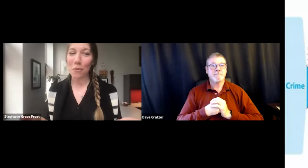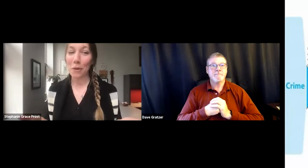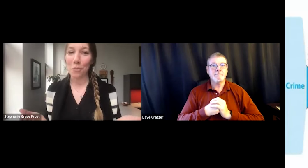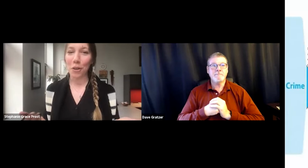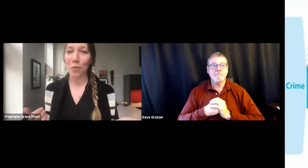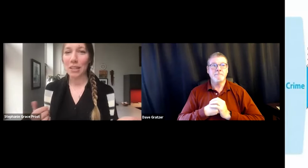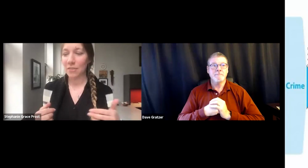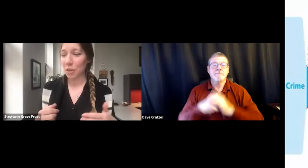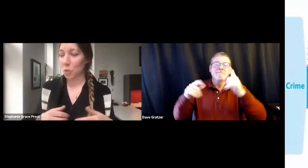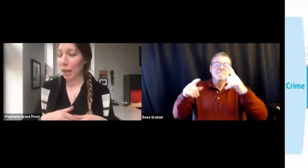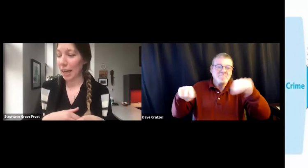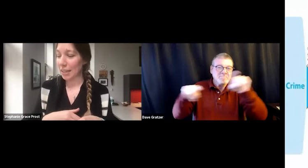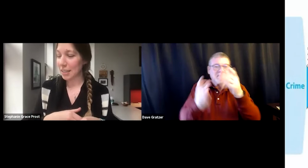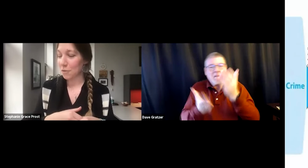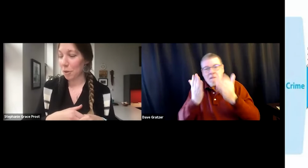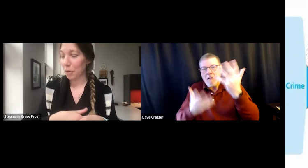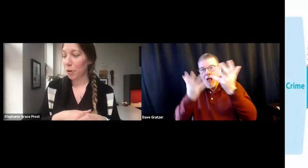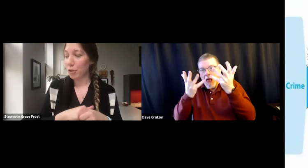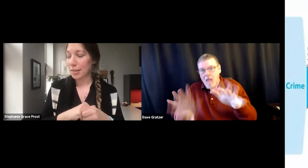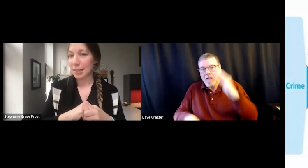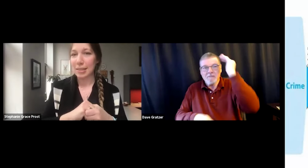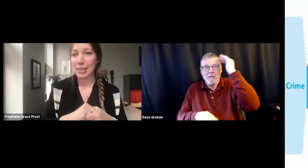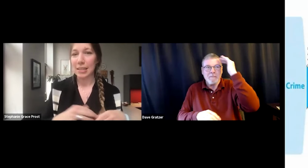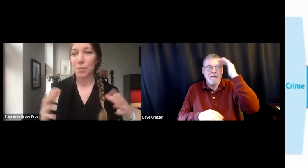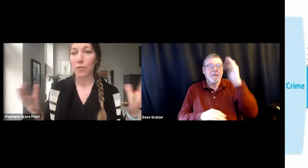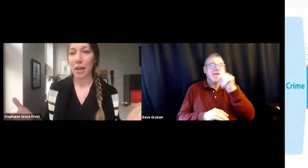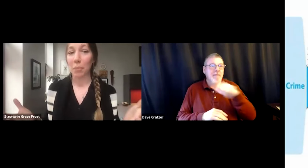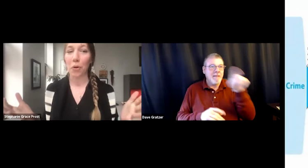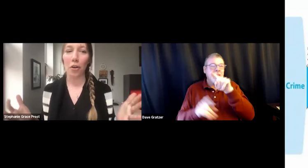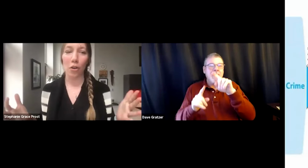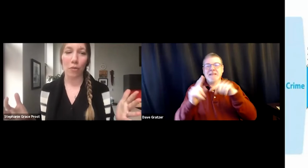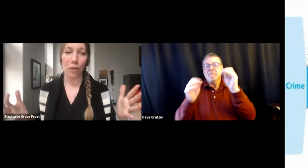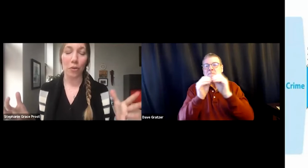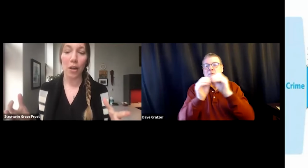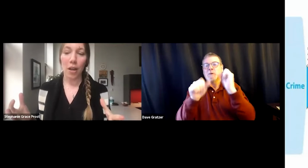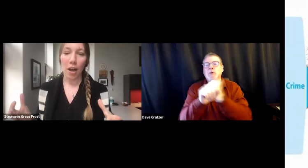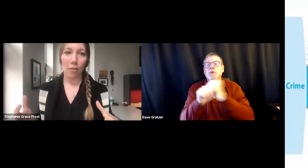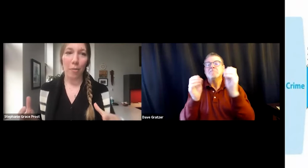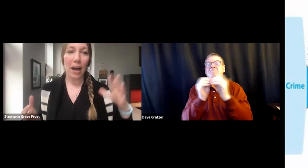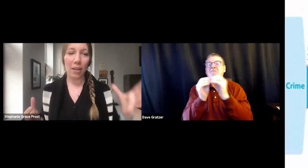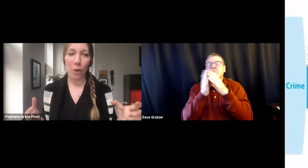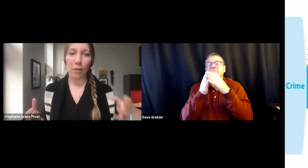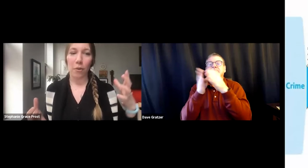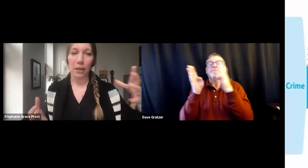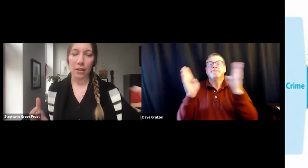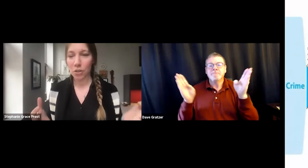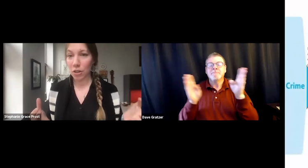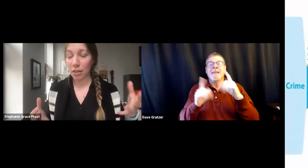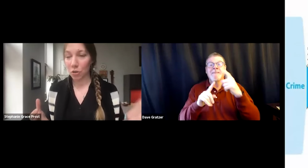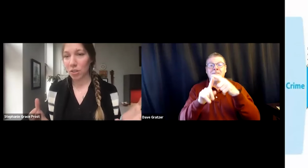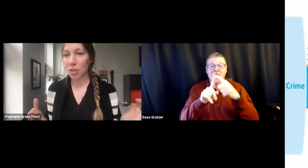Some of you may be familiar with this visual aid. This is from the Bureau of Justice Statistics, providing a broad overview of the pathway from